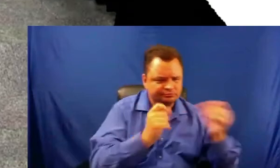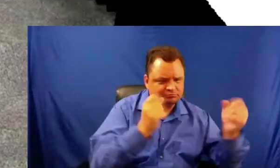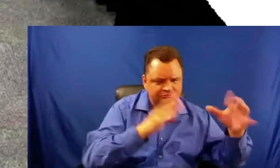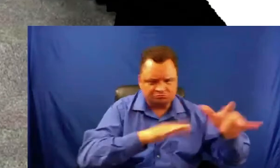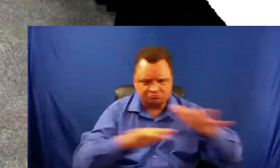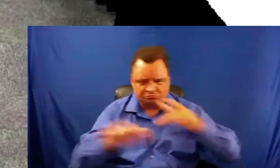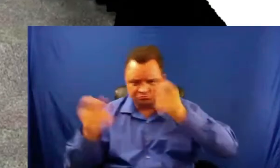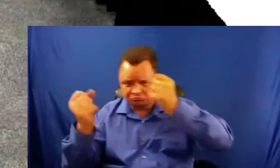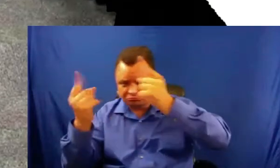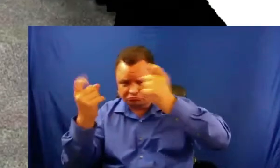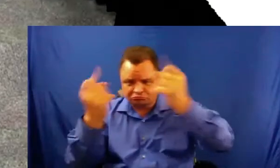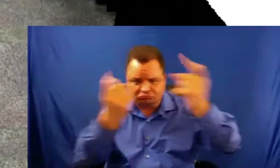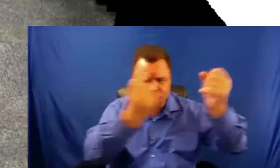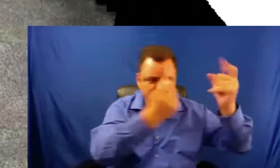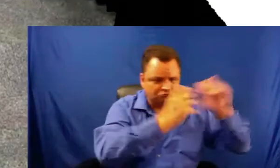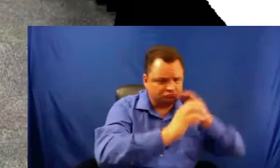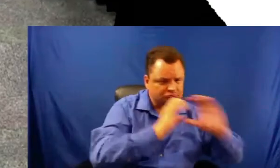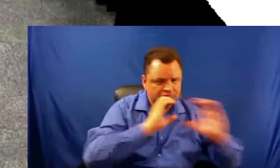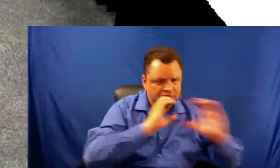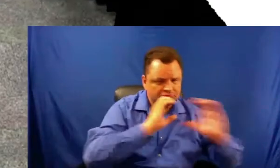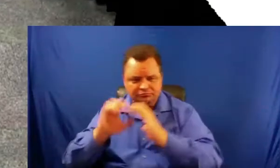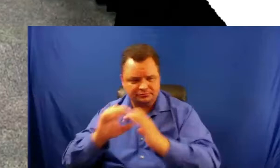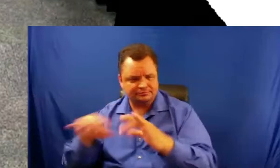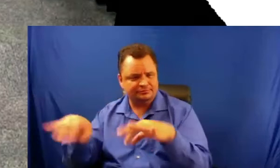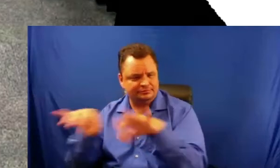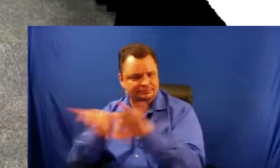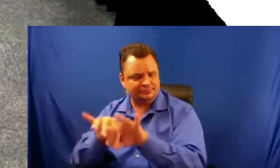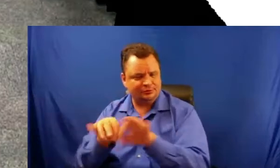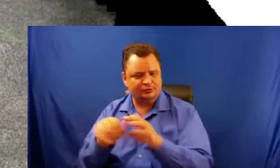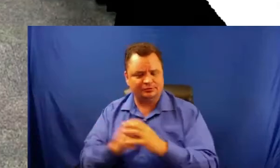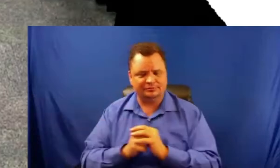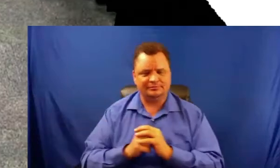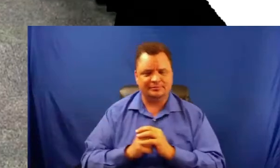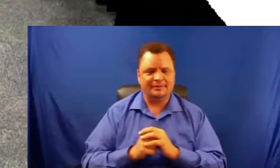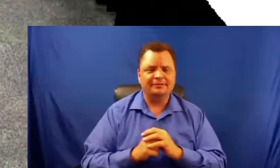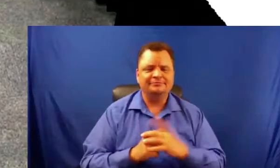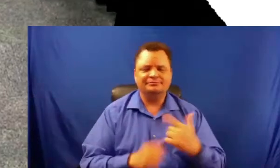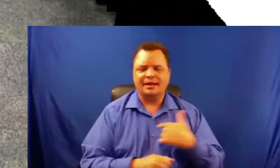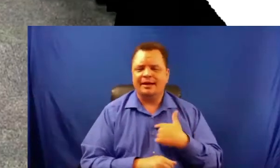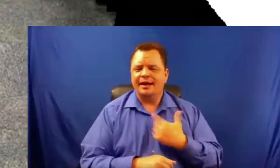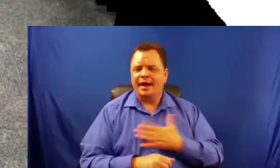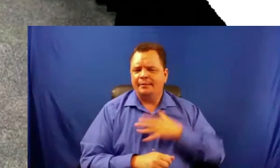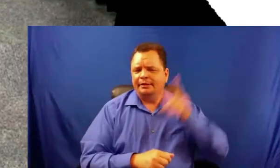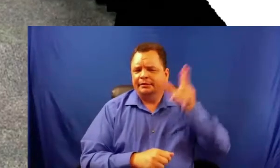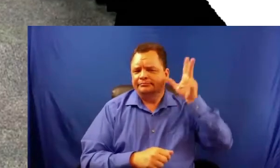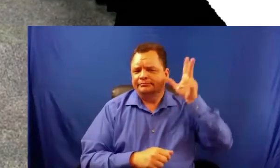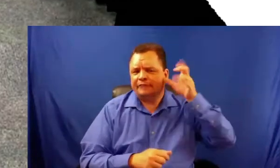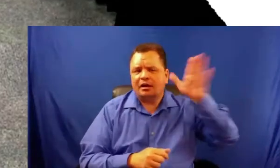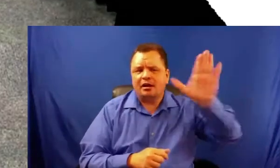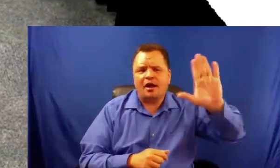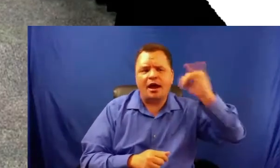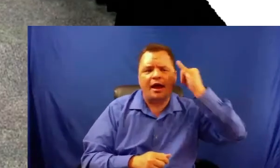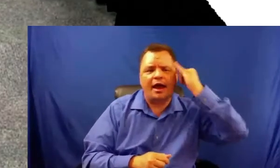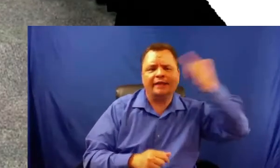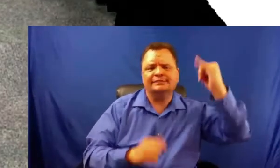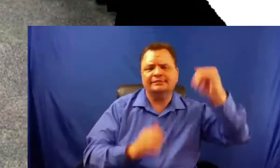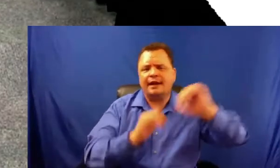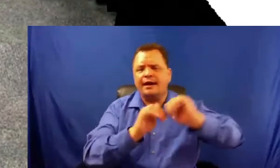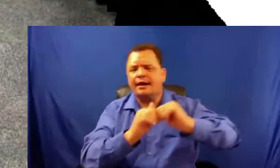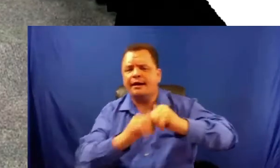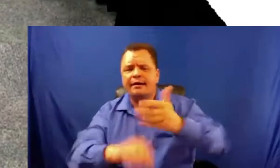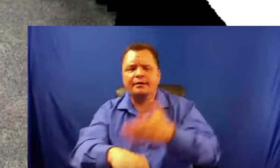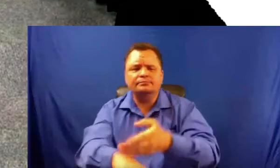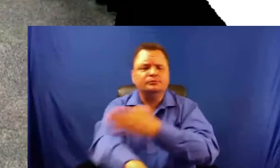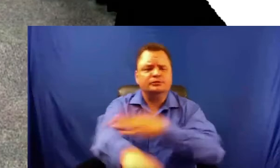T's. And we're always happy to hear when people, you know, think of something else where we can step into that gap to make sure that